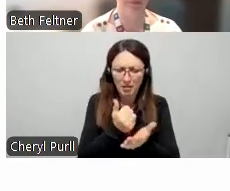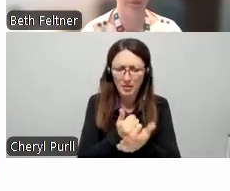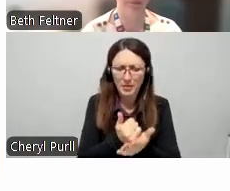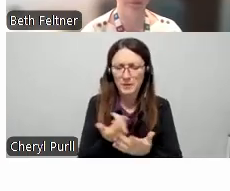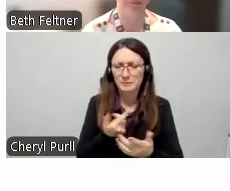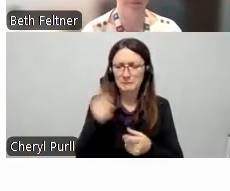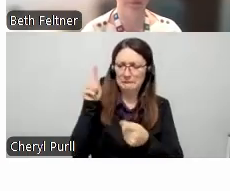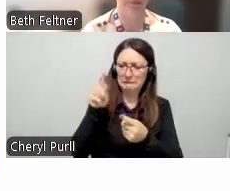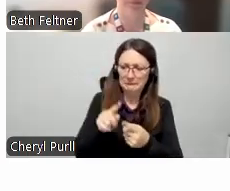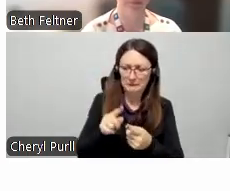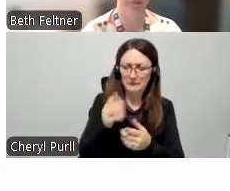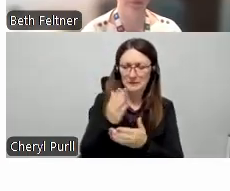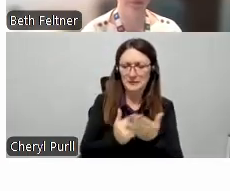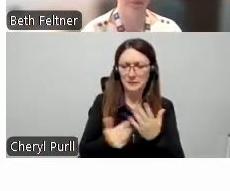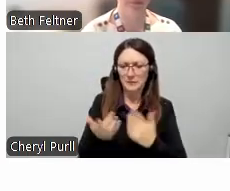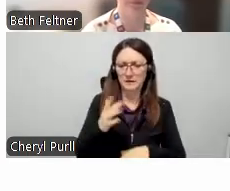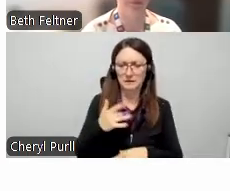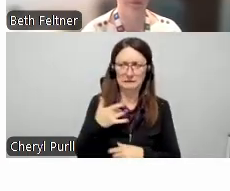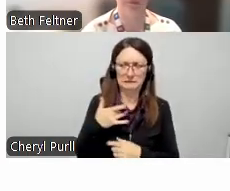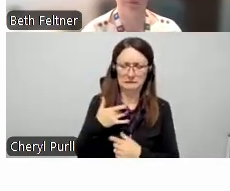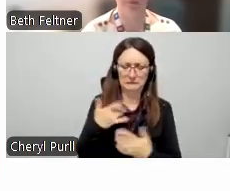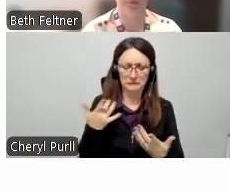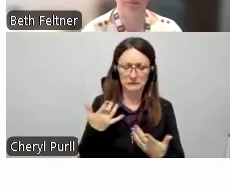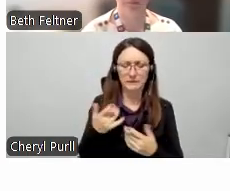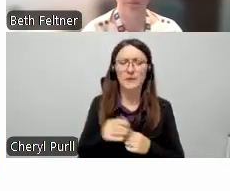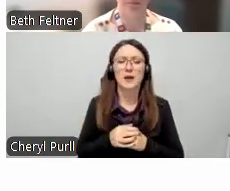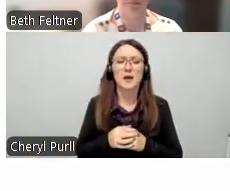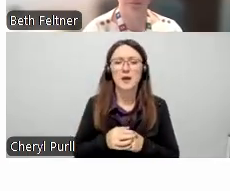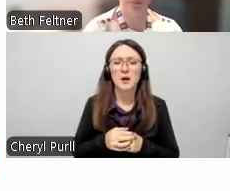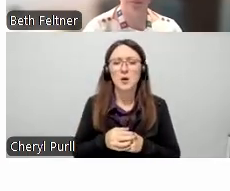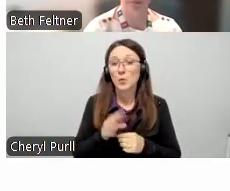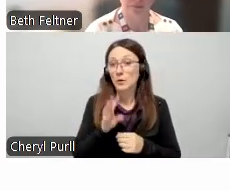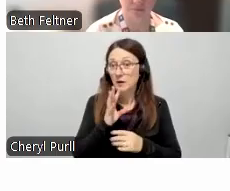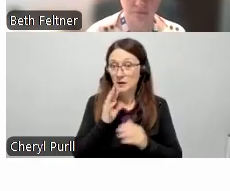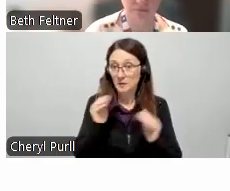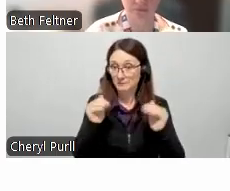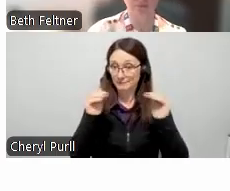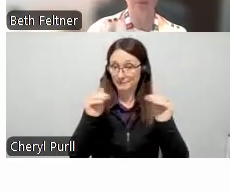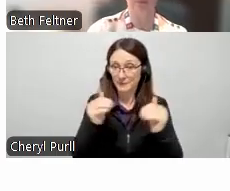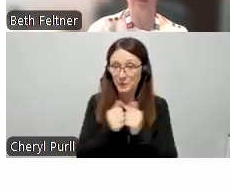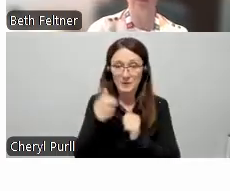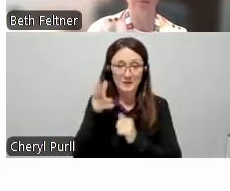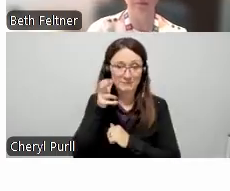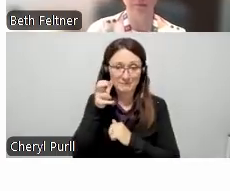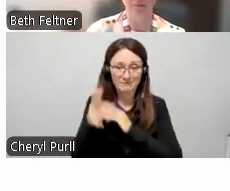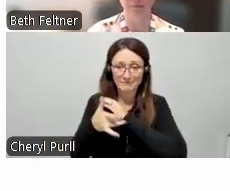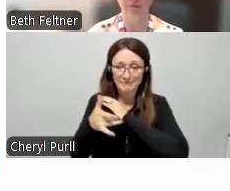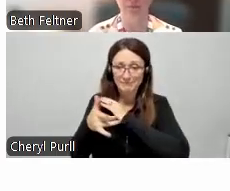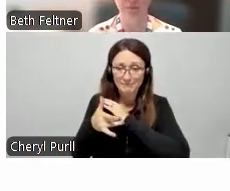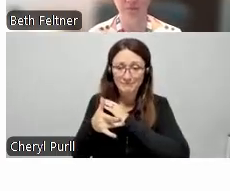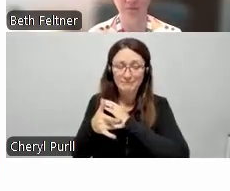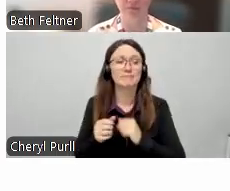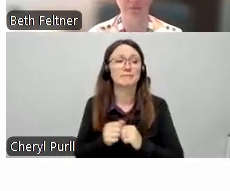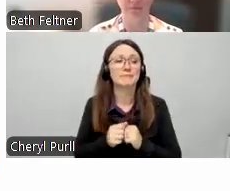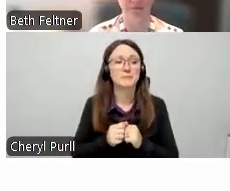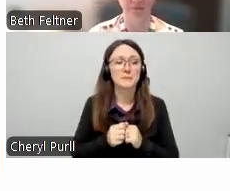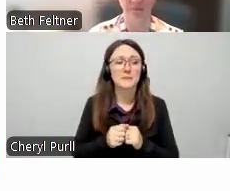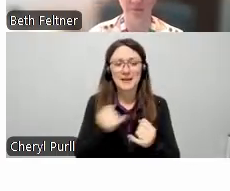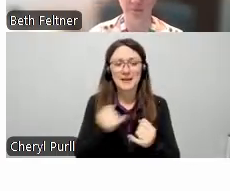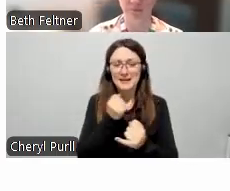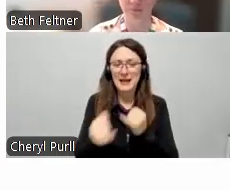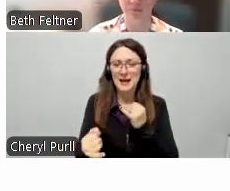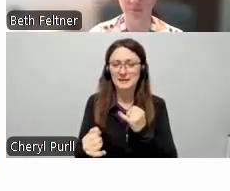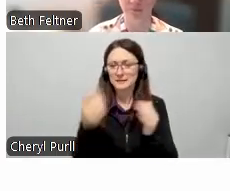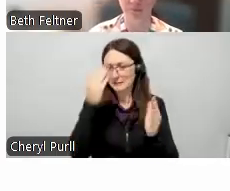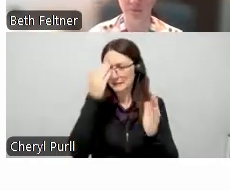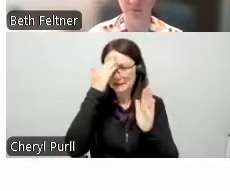symptoms. We'll briefly talk about advancements in hearing technology, and then we'll finish with what to